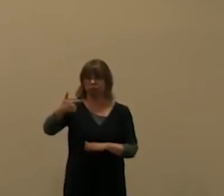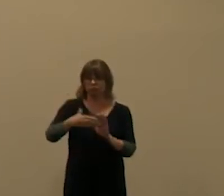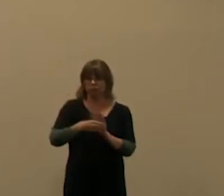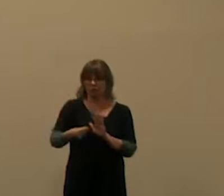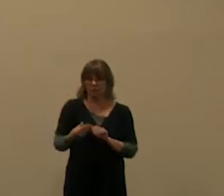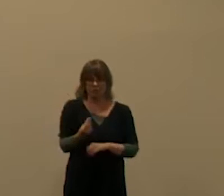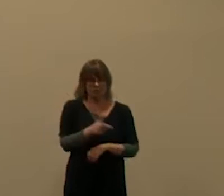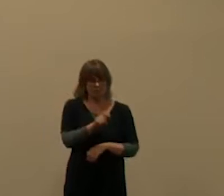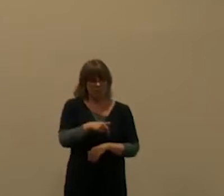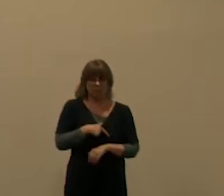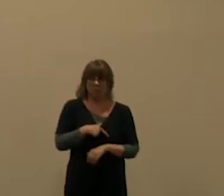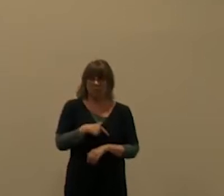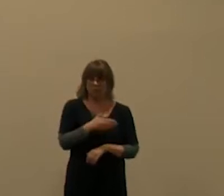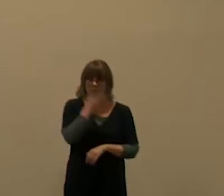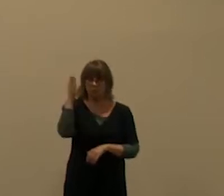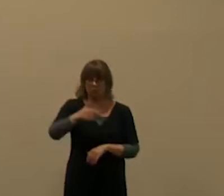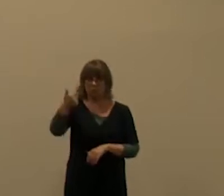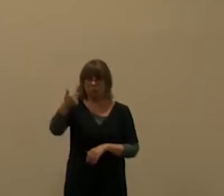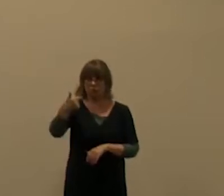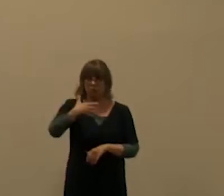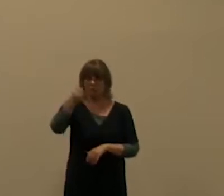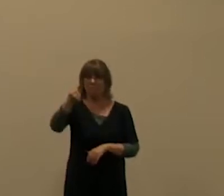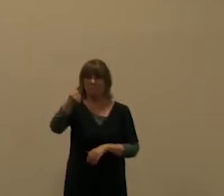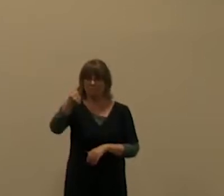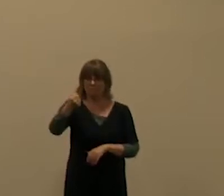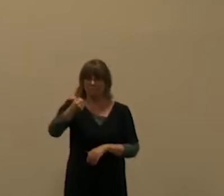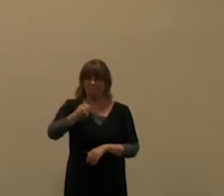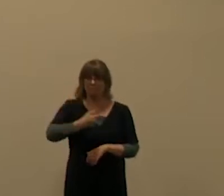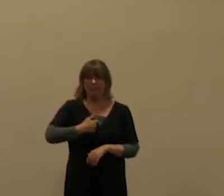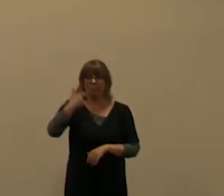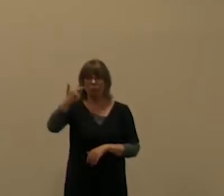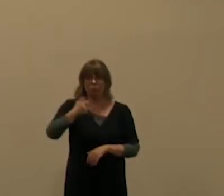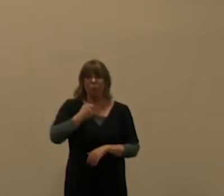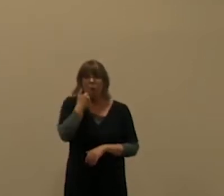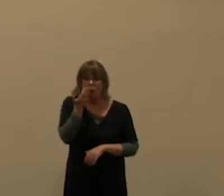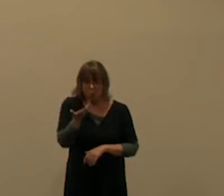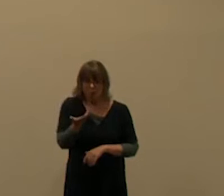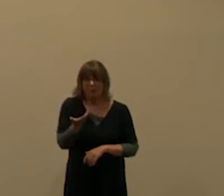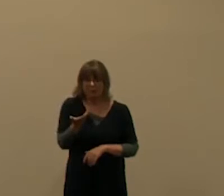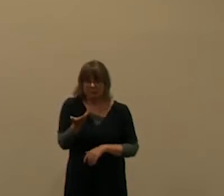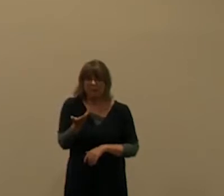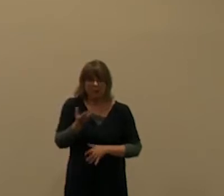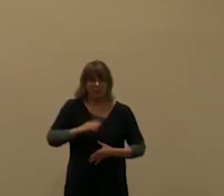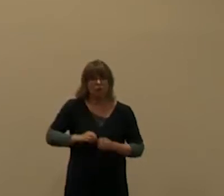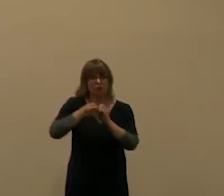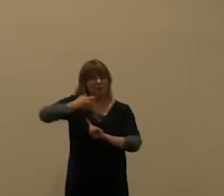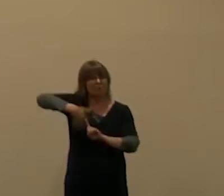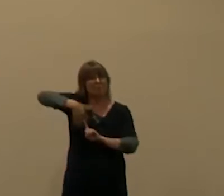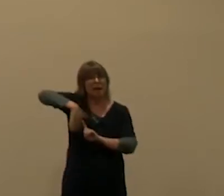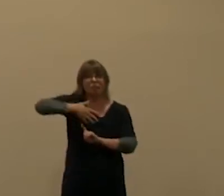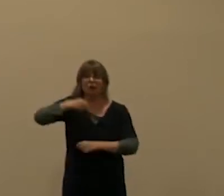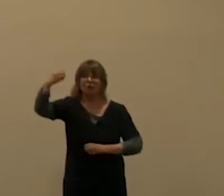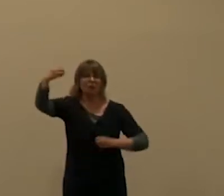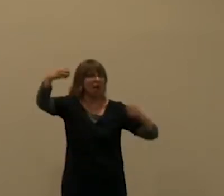other customers, nobody has it on. And I'm the only one because I always have it on, because I invested a lot in a nice background and good lighting, so